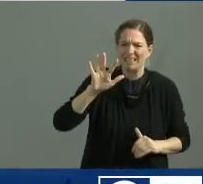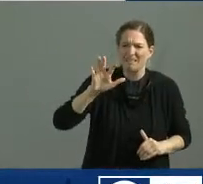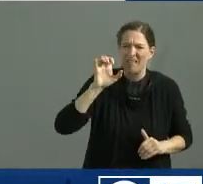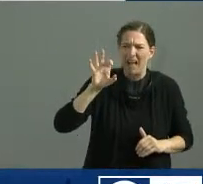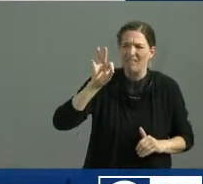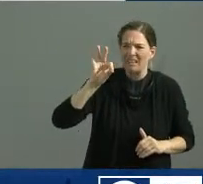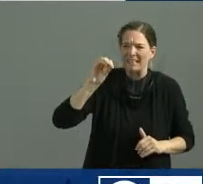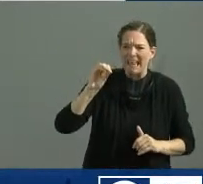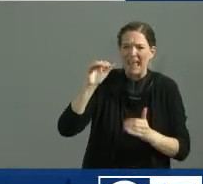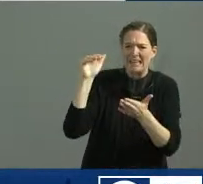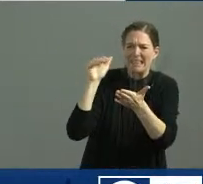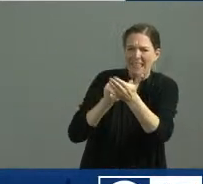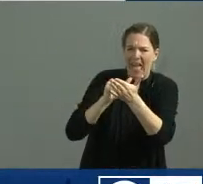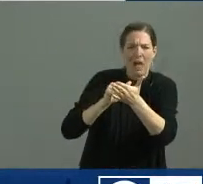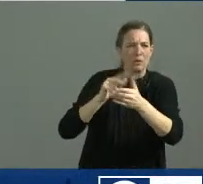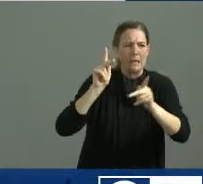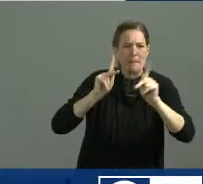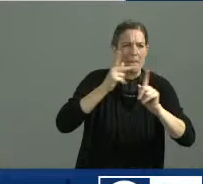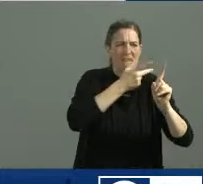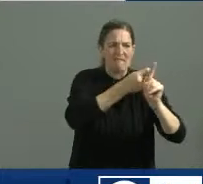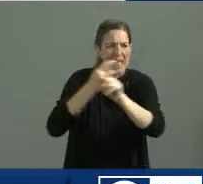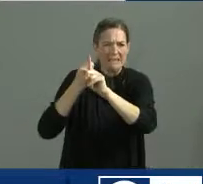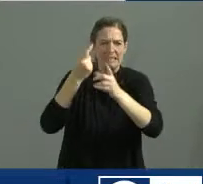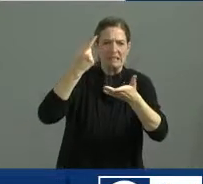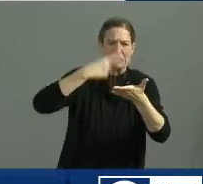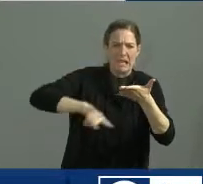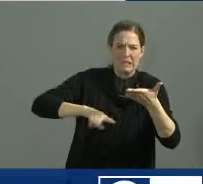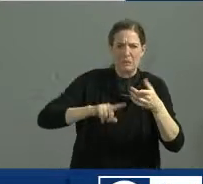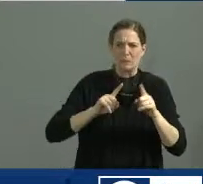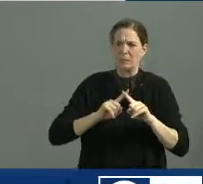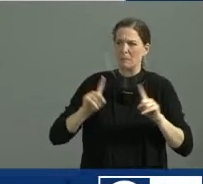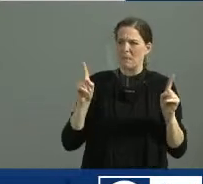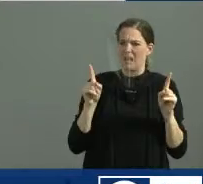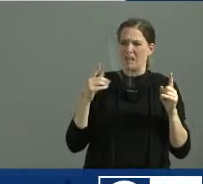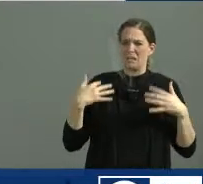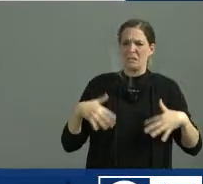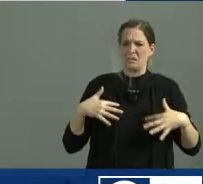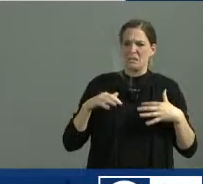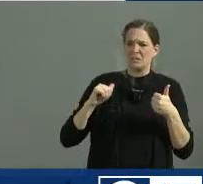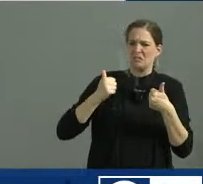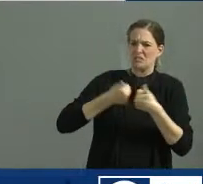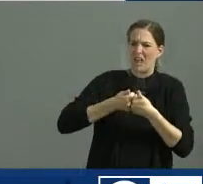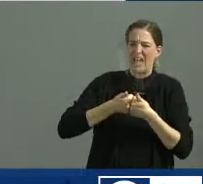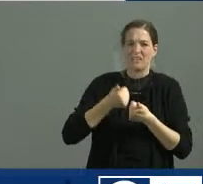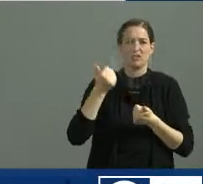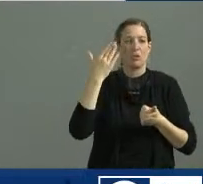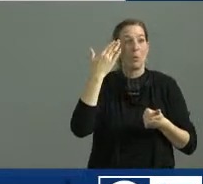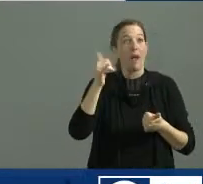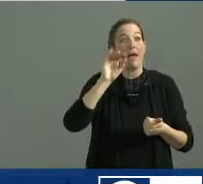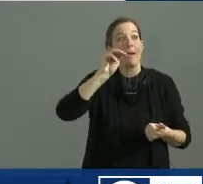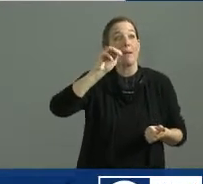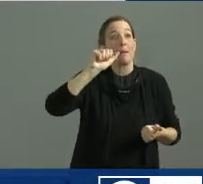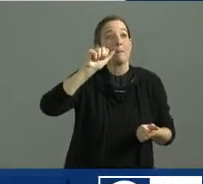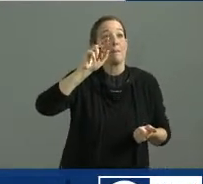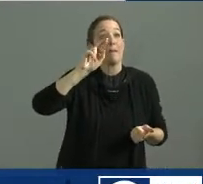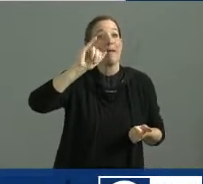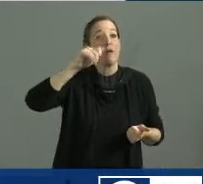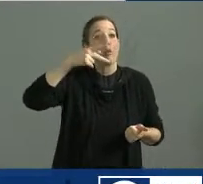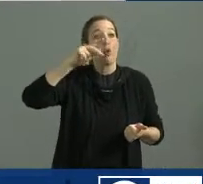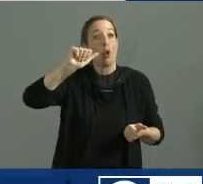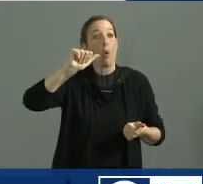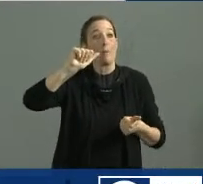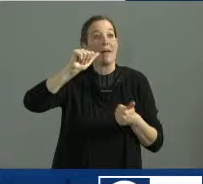590,000 next week. But there have been some challenges. Especially in Maricopa County, 2 of those pods were closed because of staffing issues,